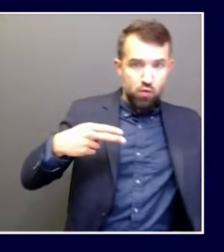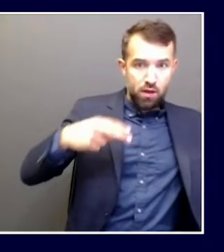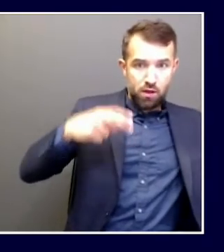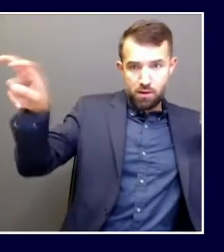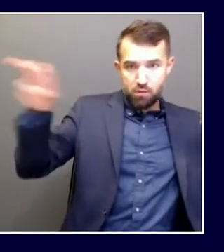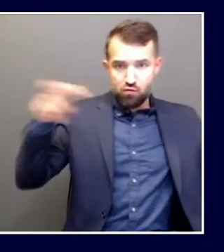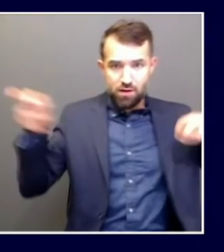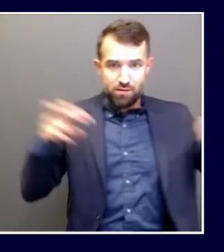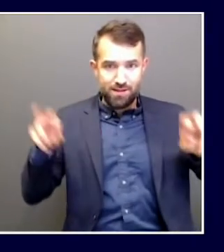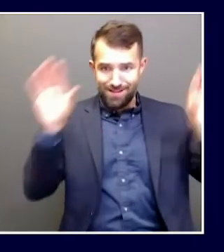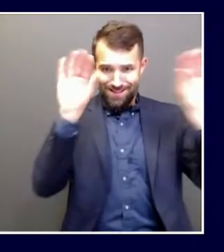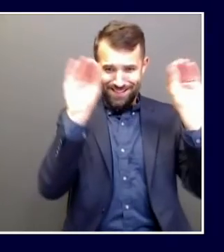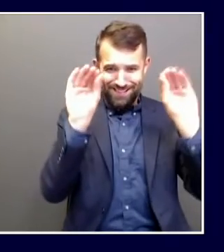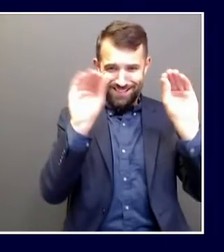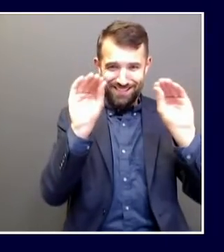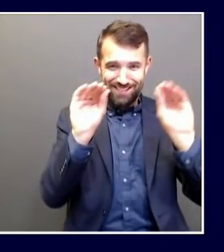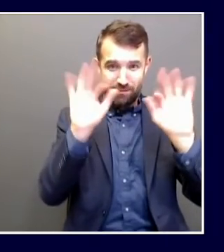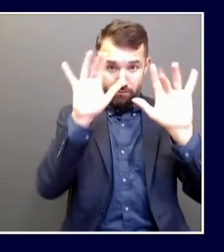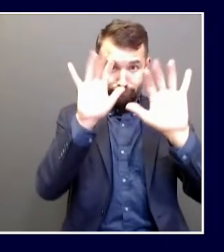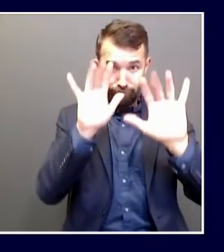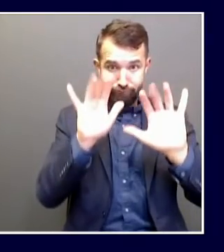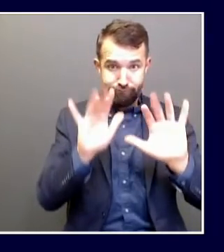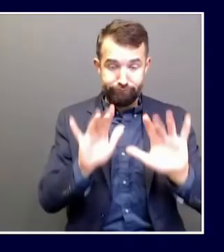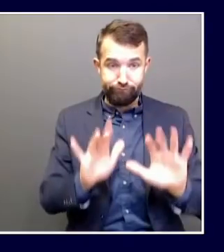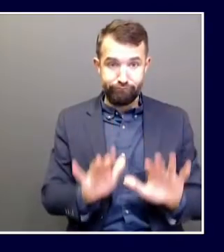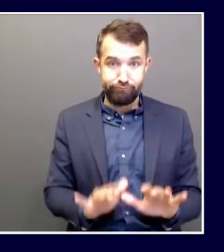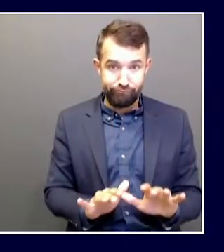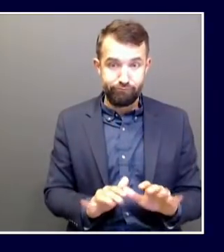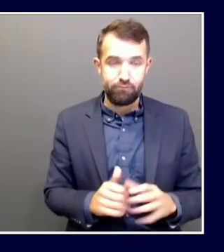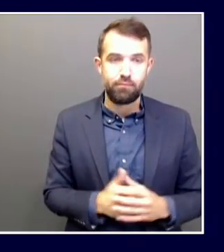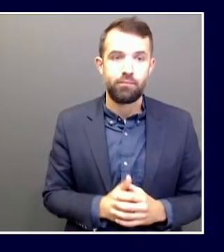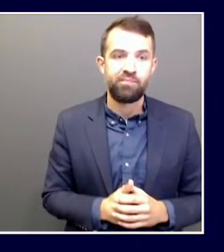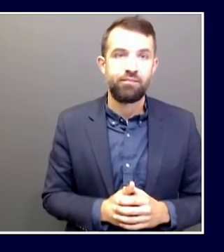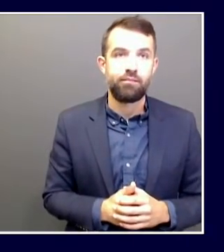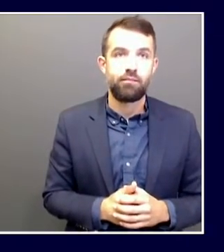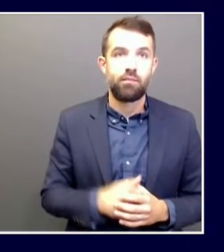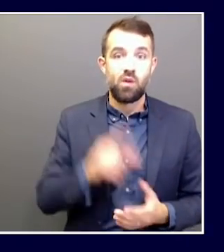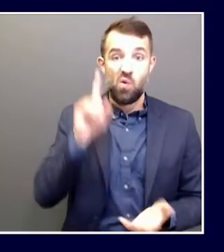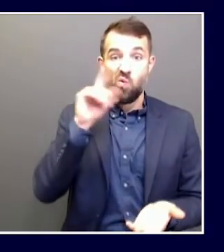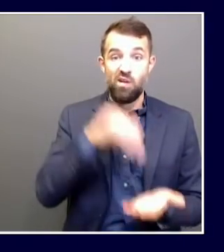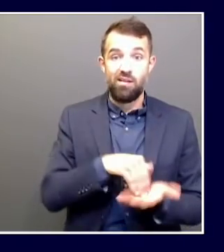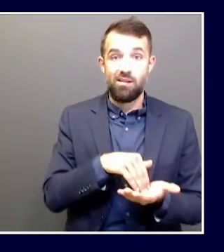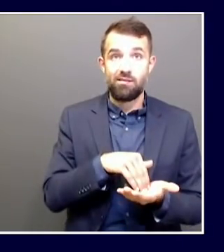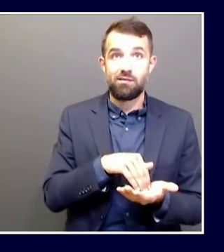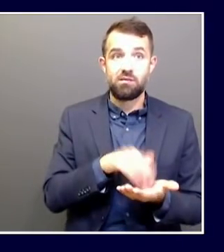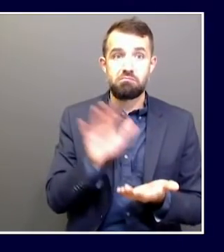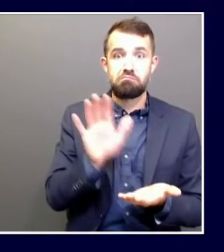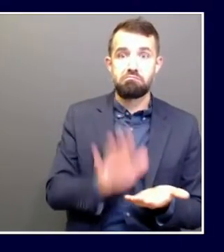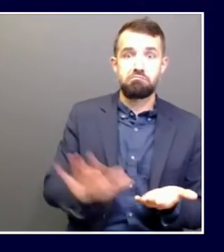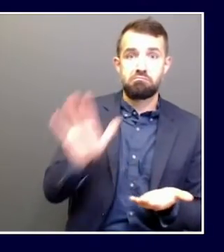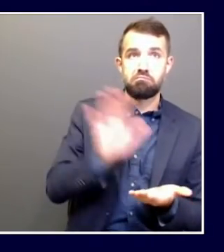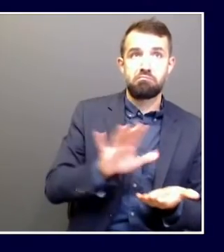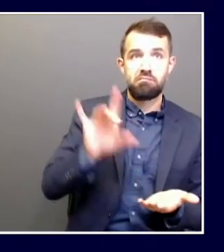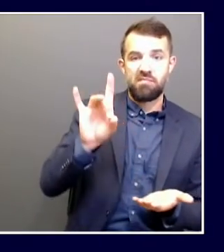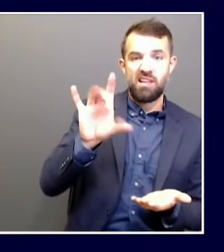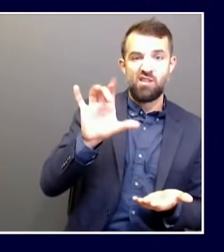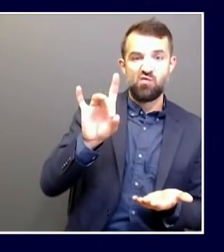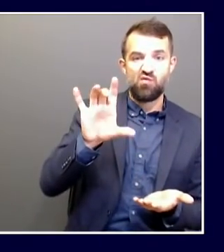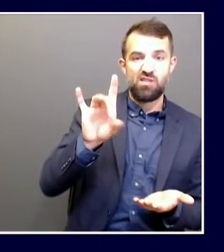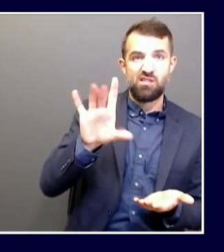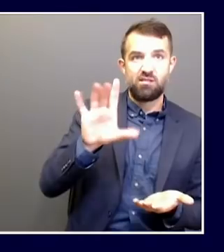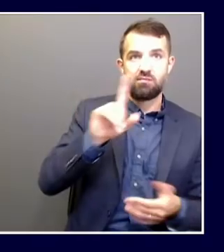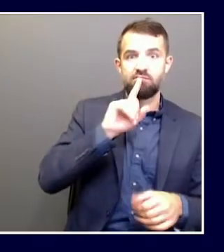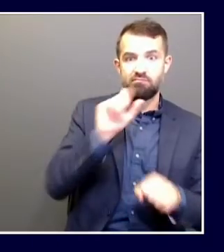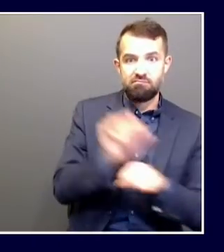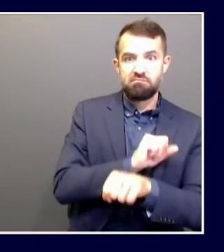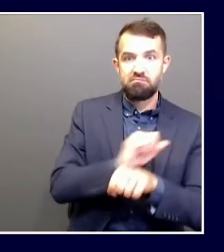that's involved in chewing through this, of every 1,000 cases, about 800 will be true new cases in